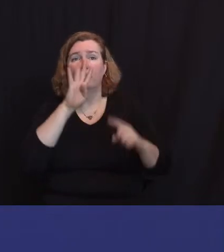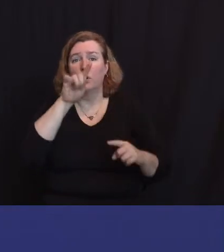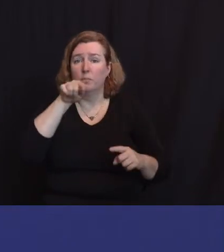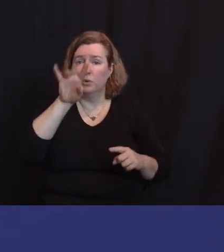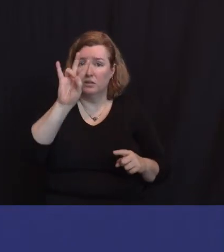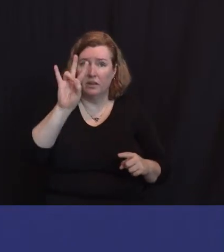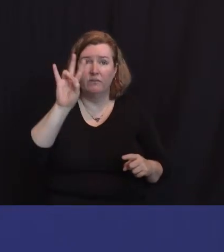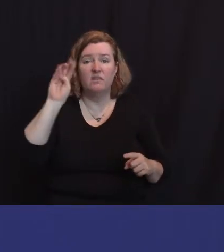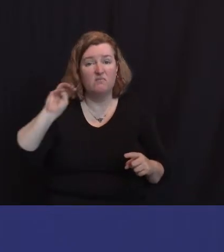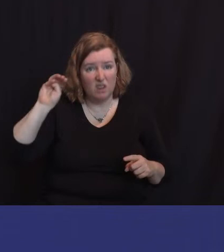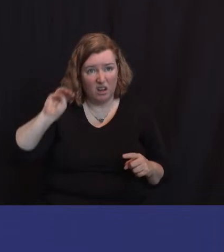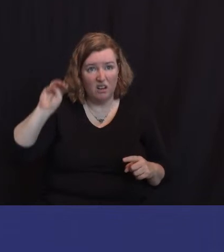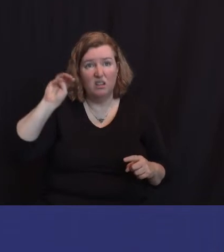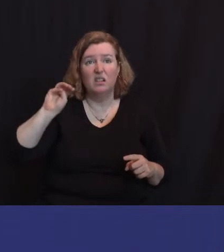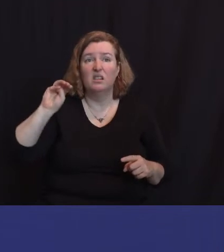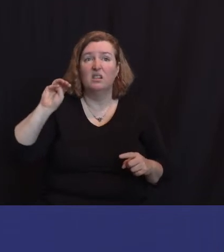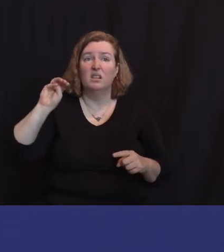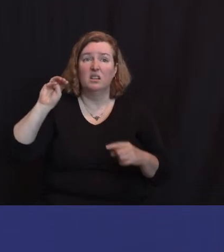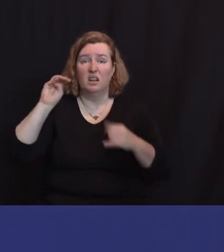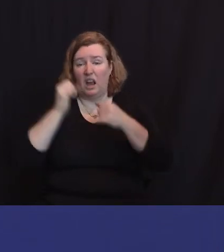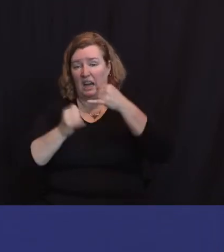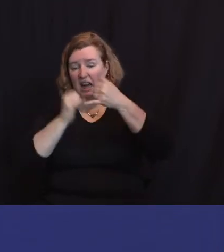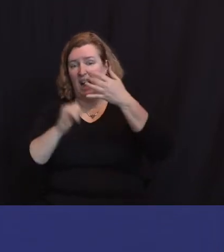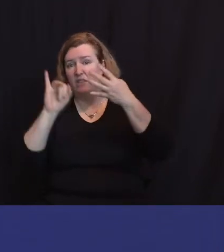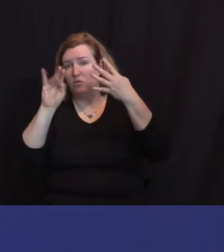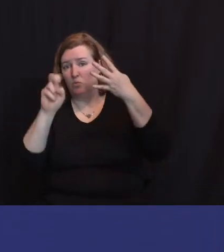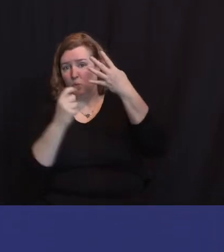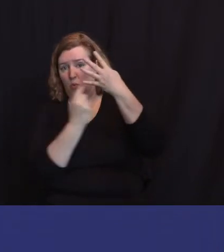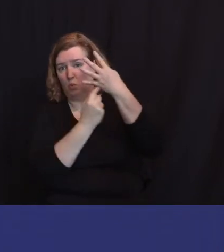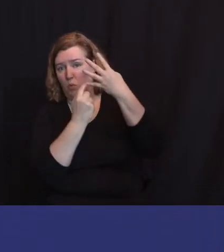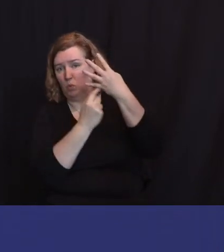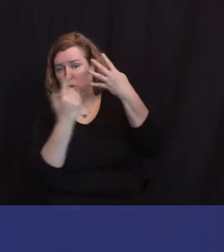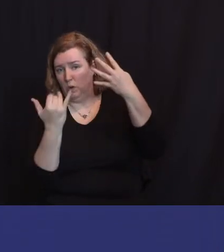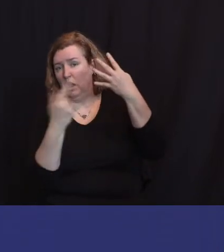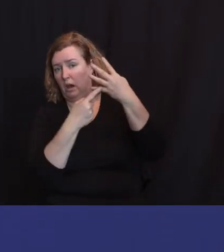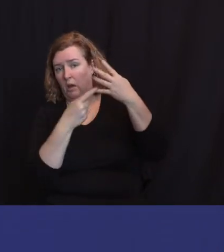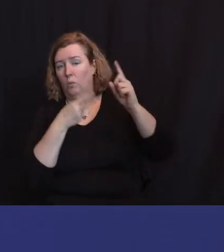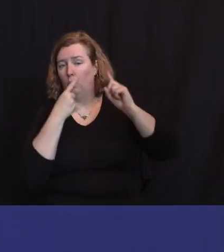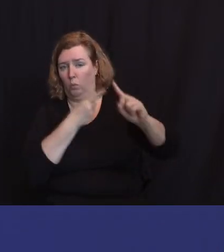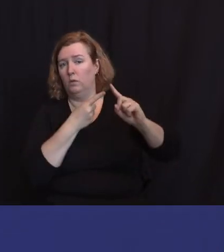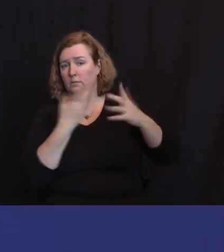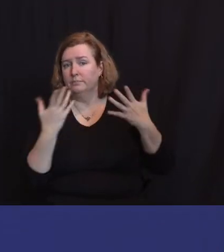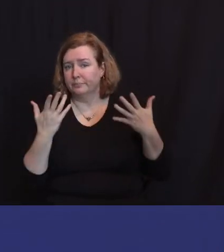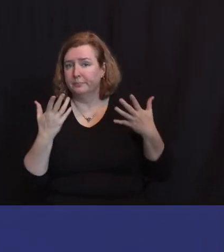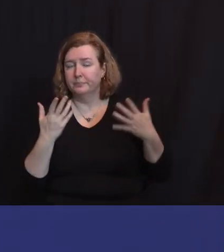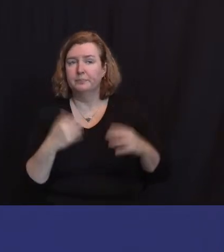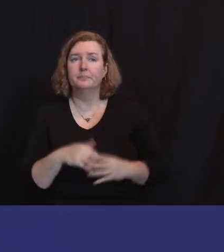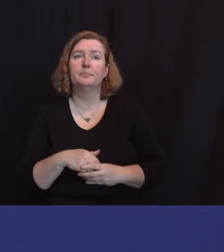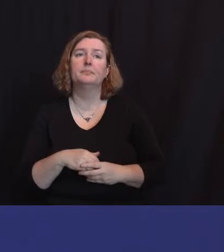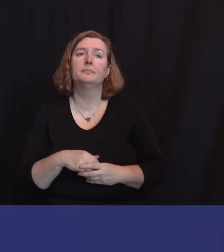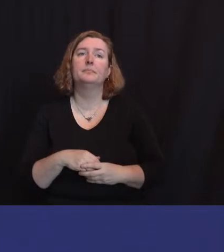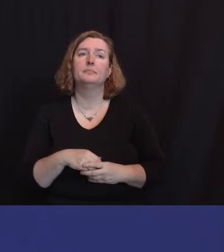there's going to be a couple of months there for you to allow you to do that. I